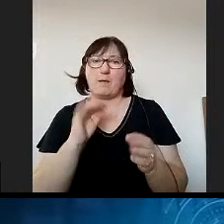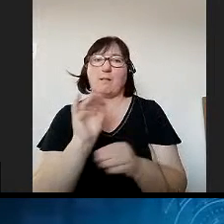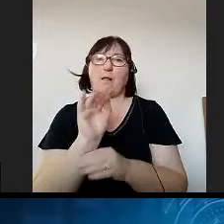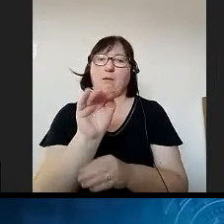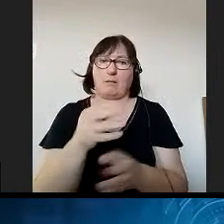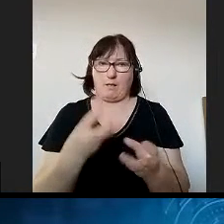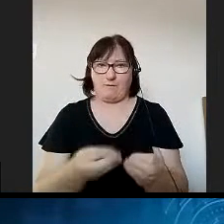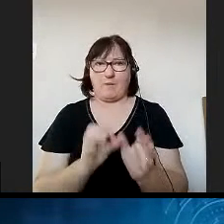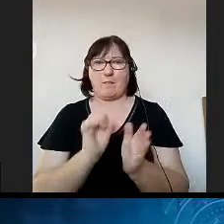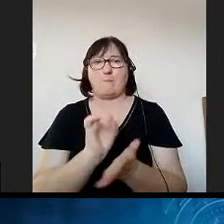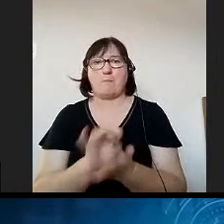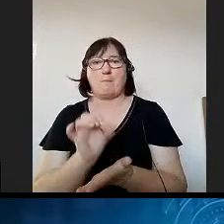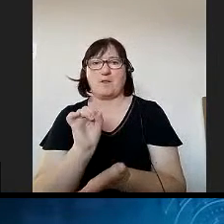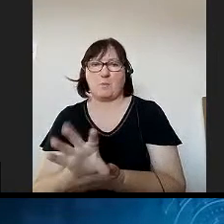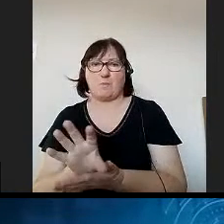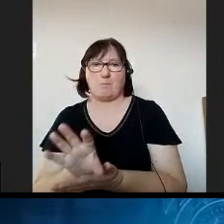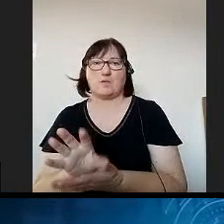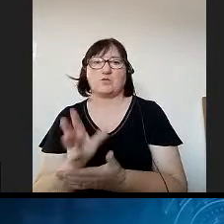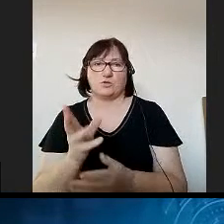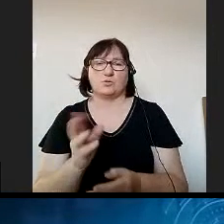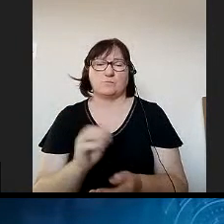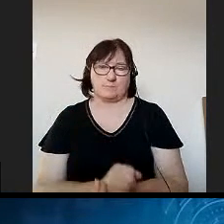the legislation. Thank you.